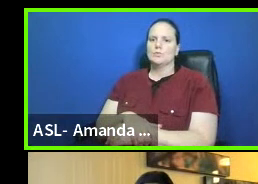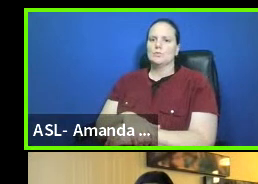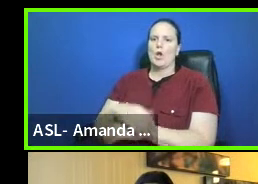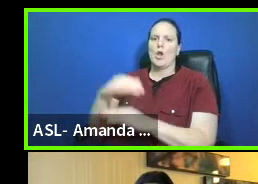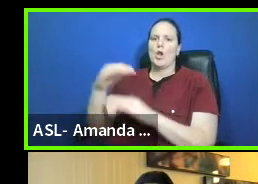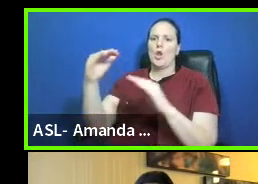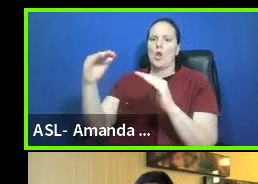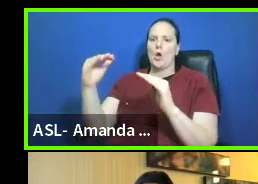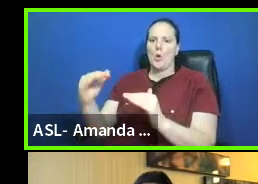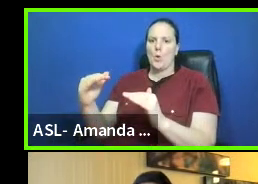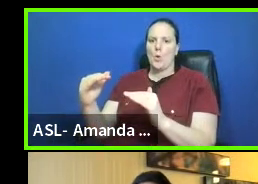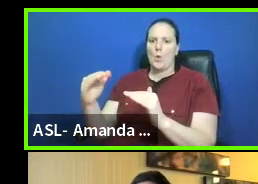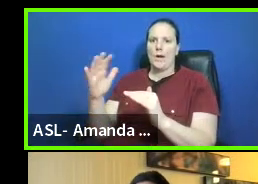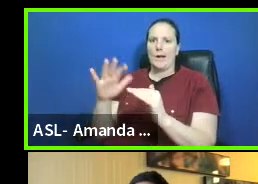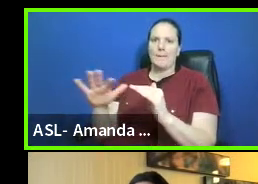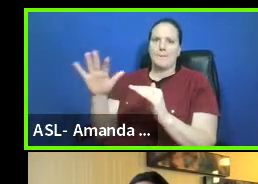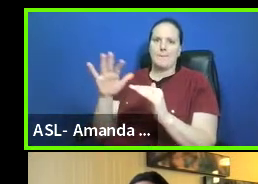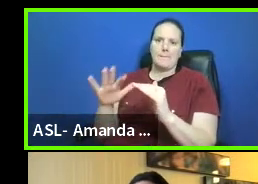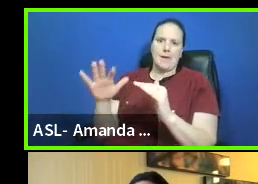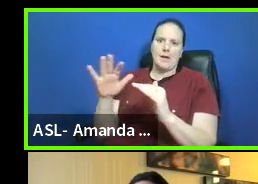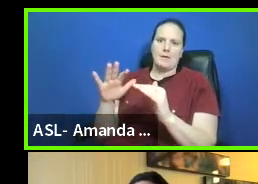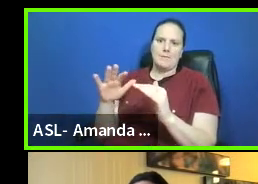lower that to about the